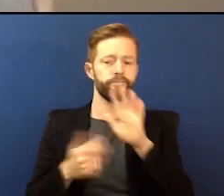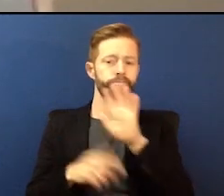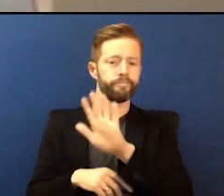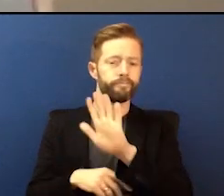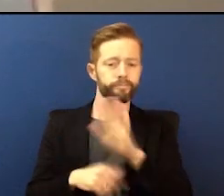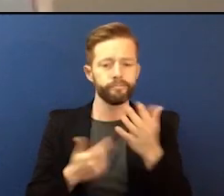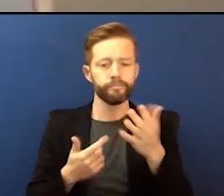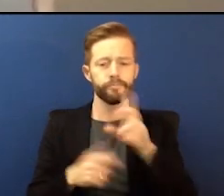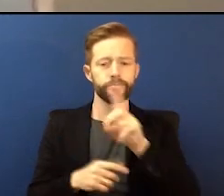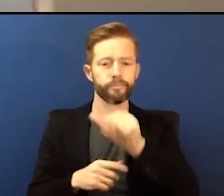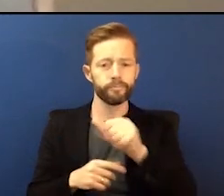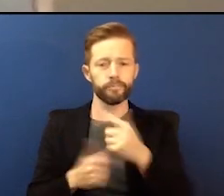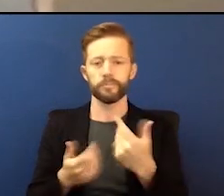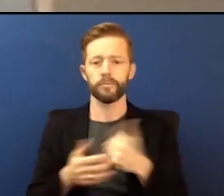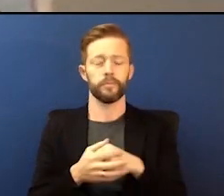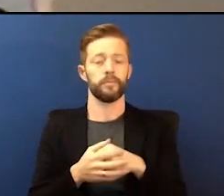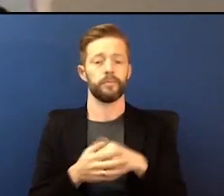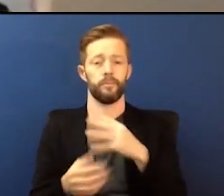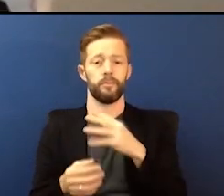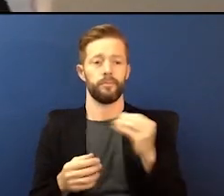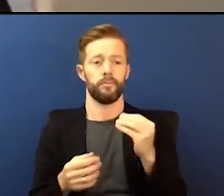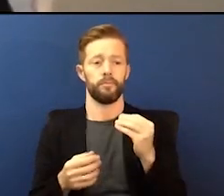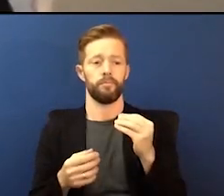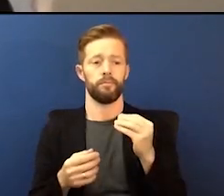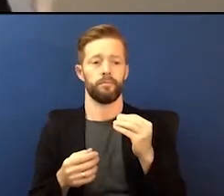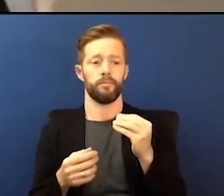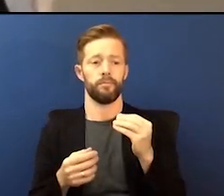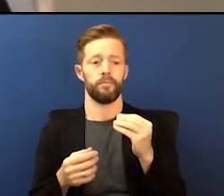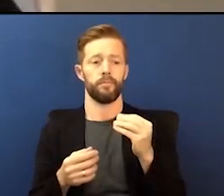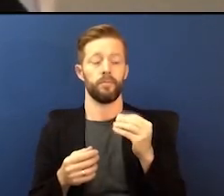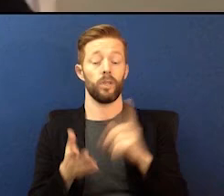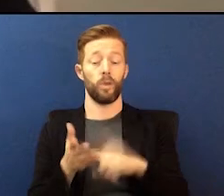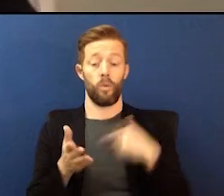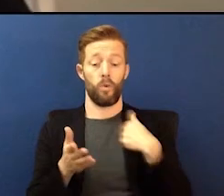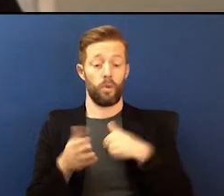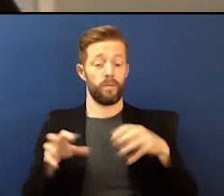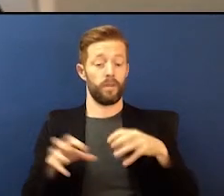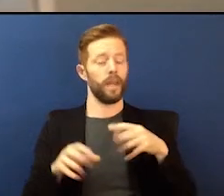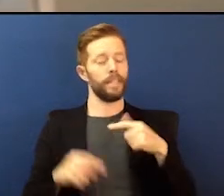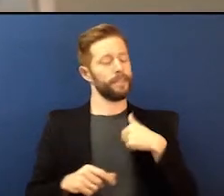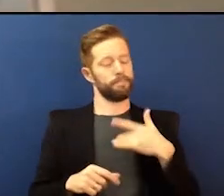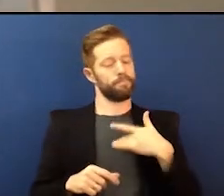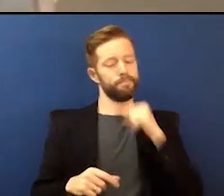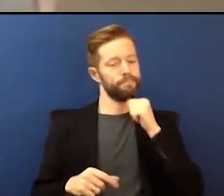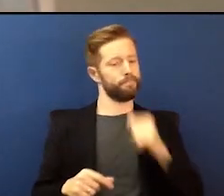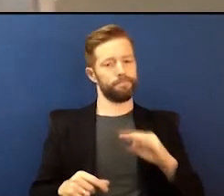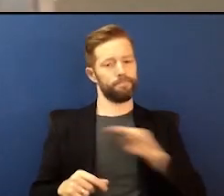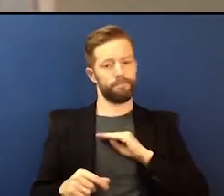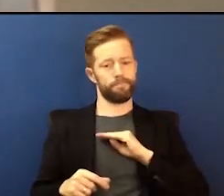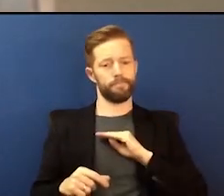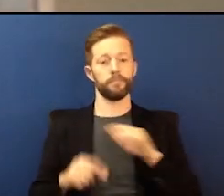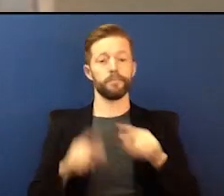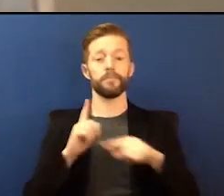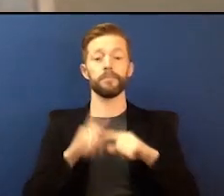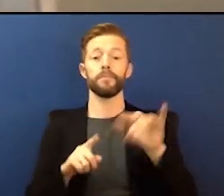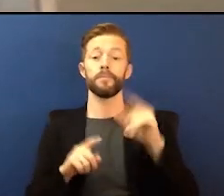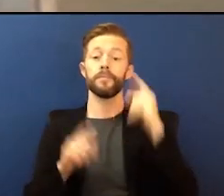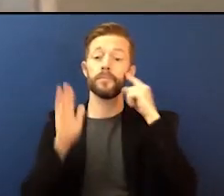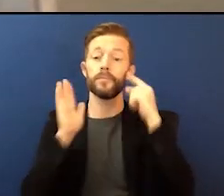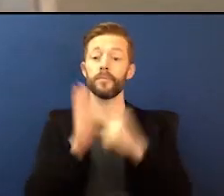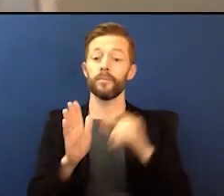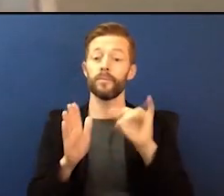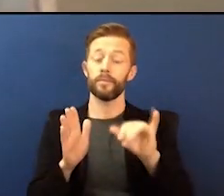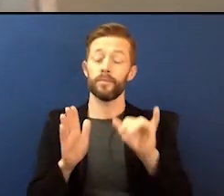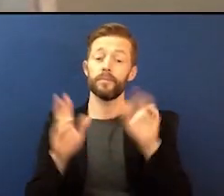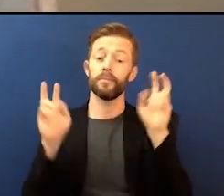to the classroom. What we did, and we don't think that it's enough, but for